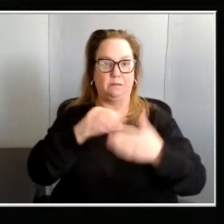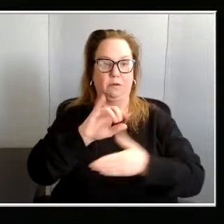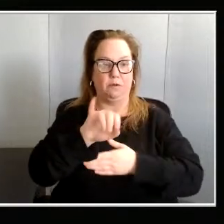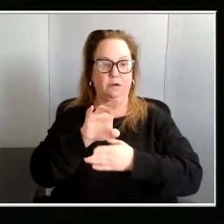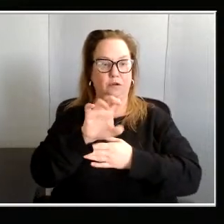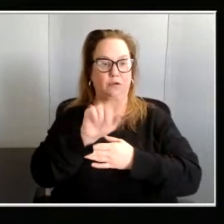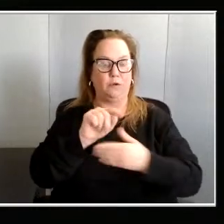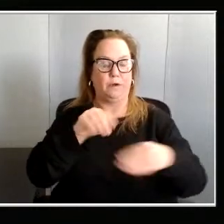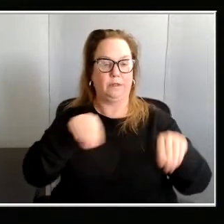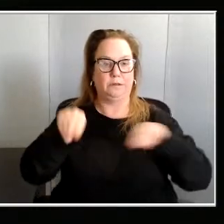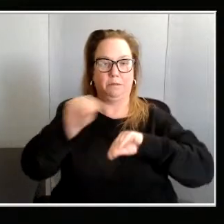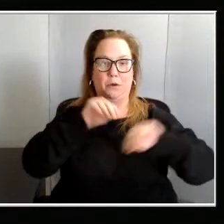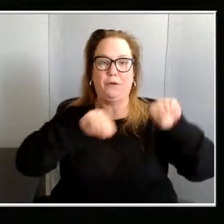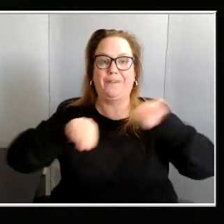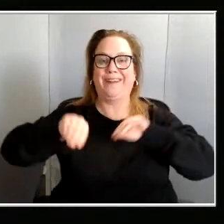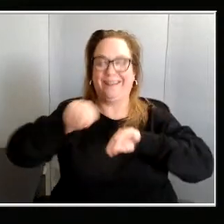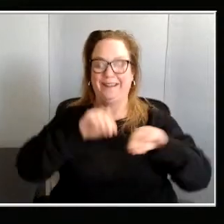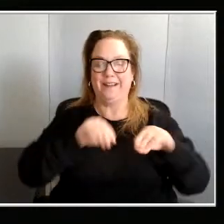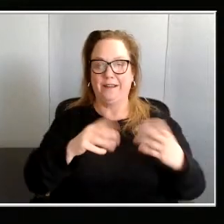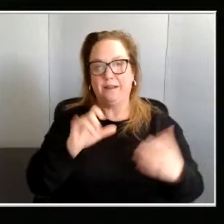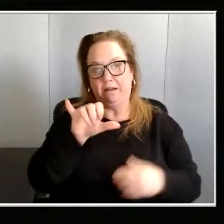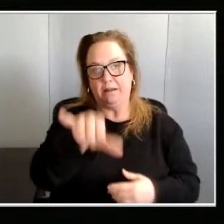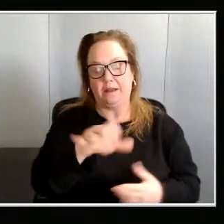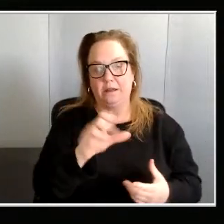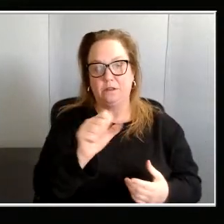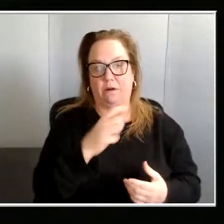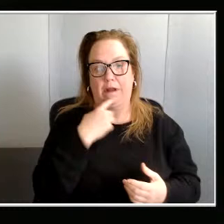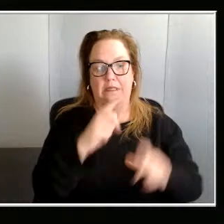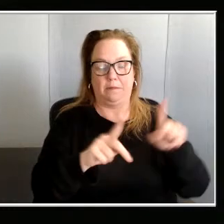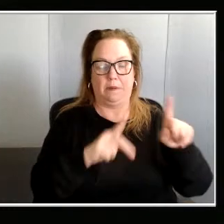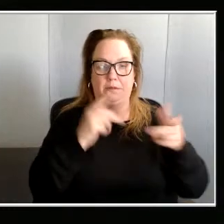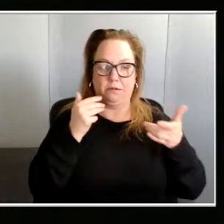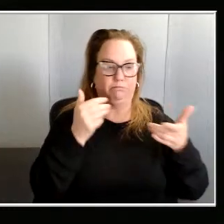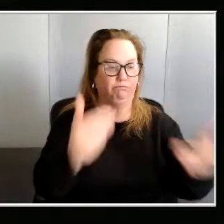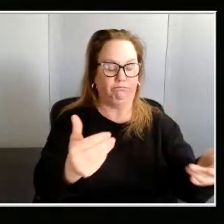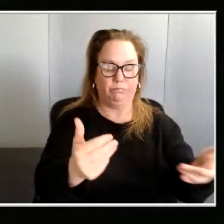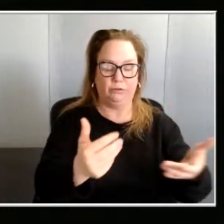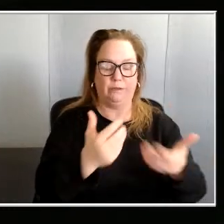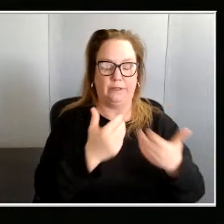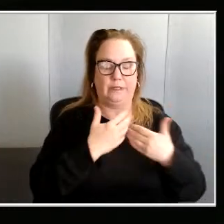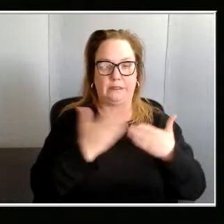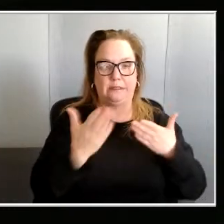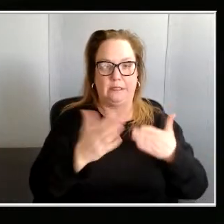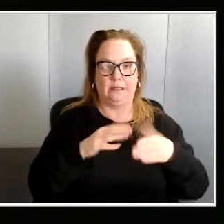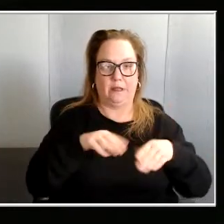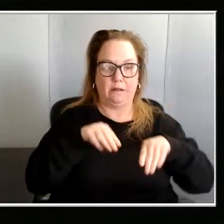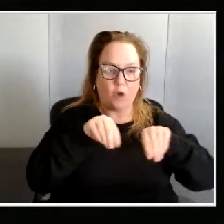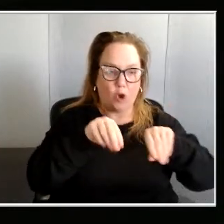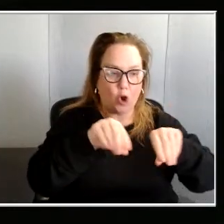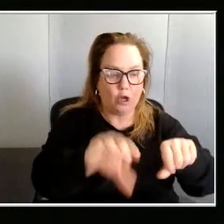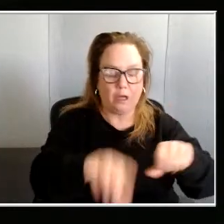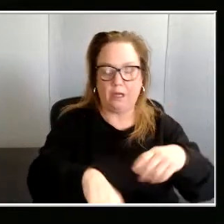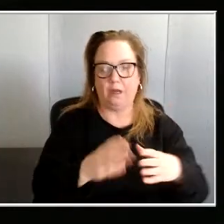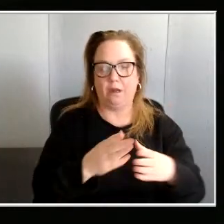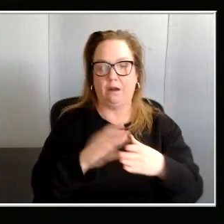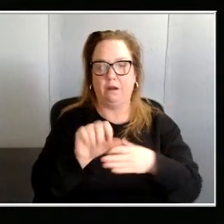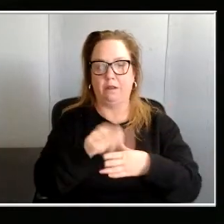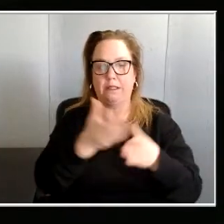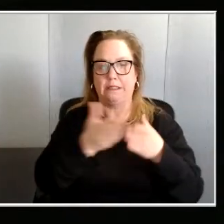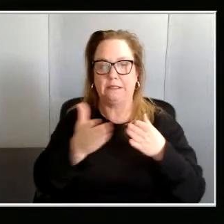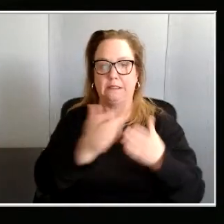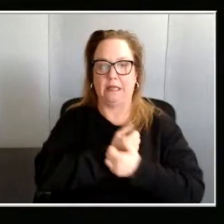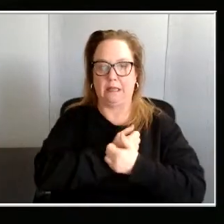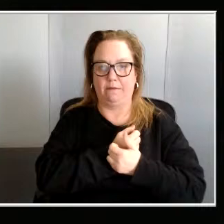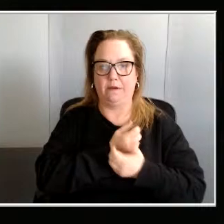and those types of things. So I just tell people to go and do the things that they love, whether that's gardening or any of those kinds of activities, and that's going to